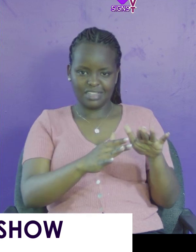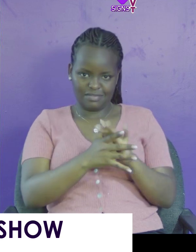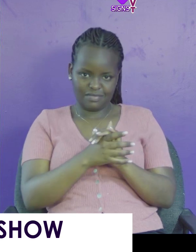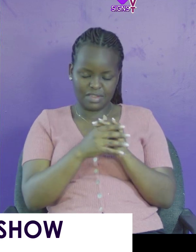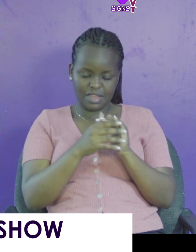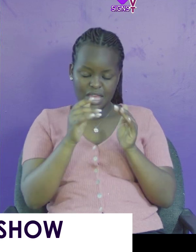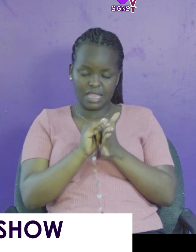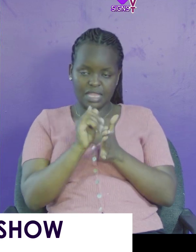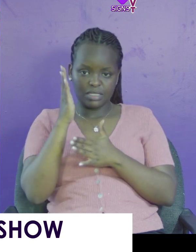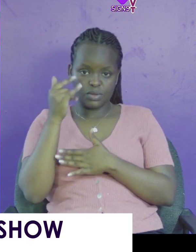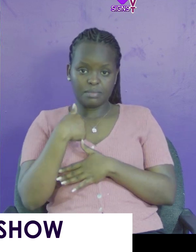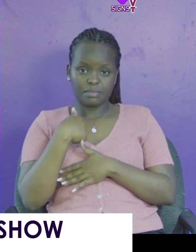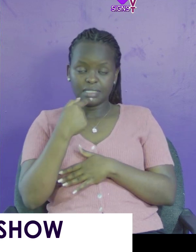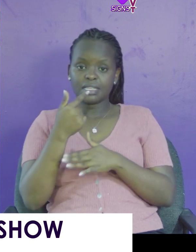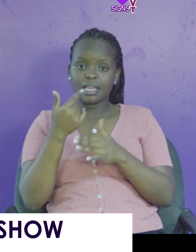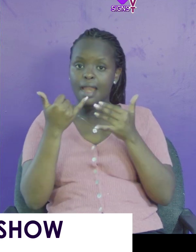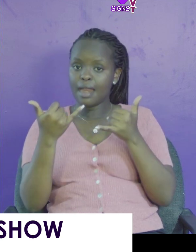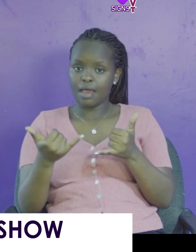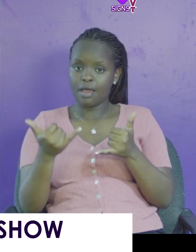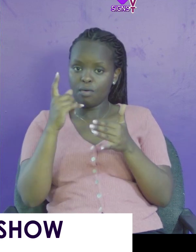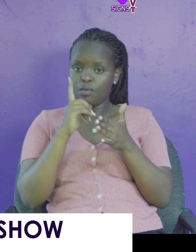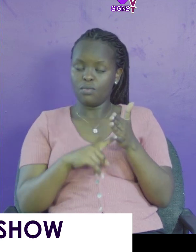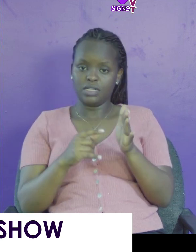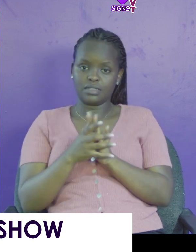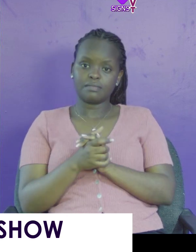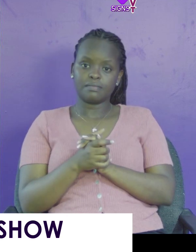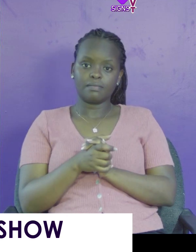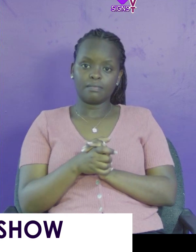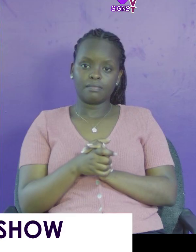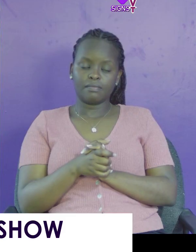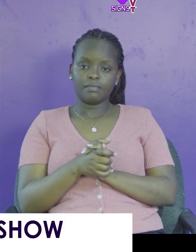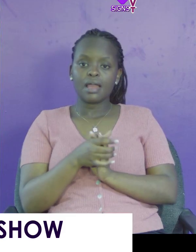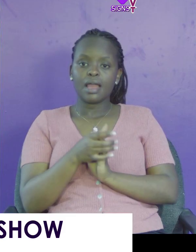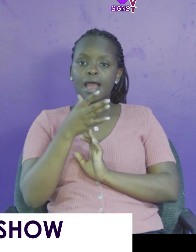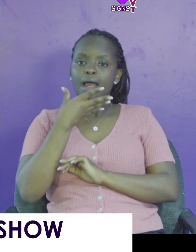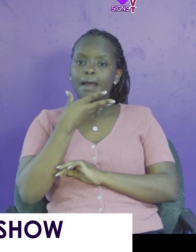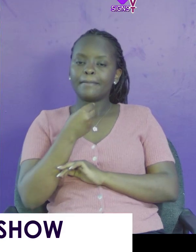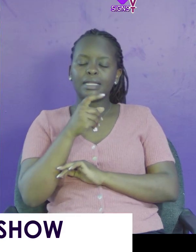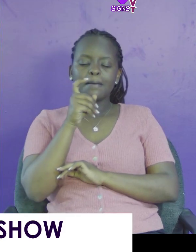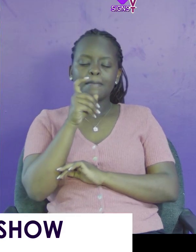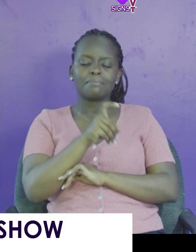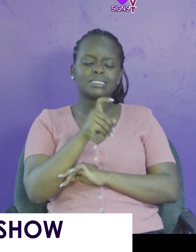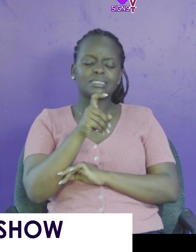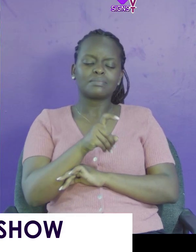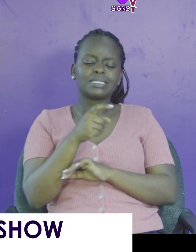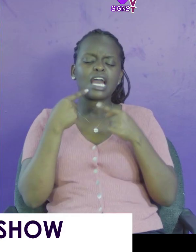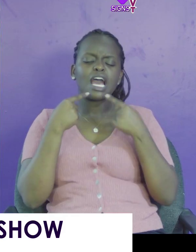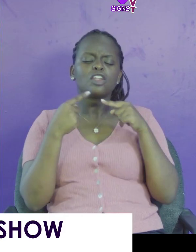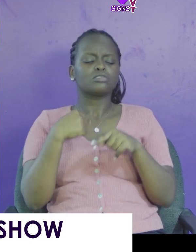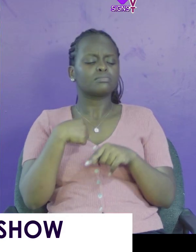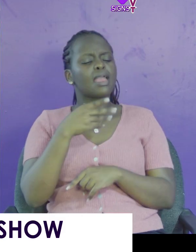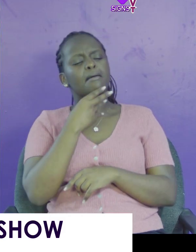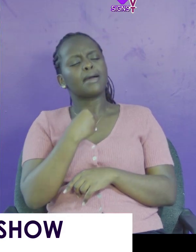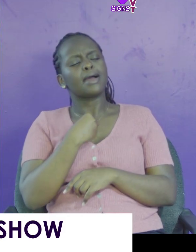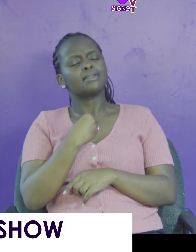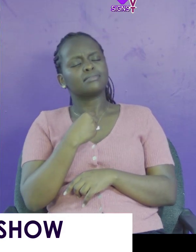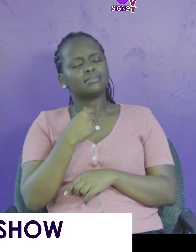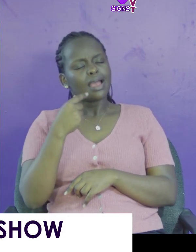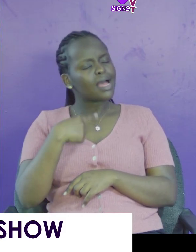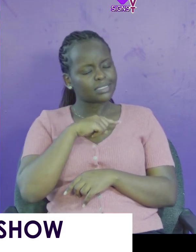now, like, right now, that a man is not supposed to be announcing that I am a man because we already know you are a